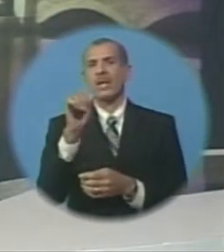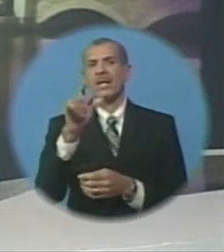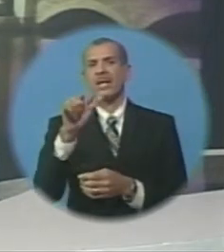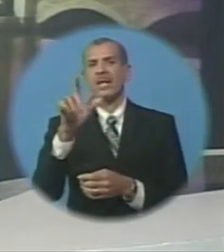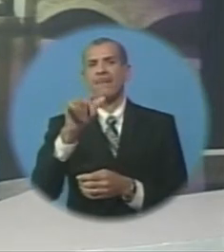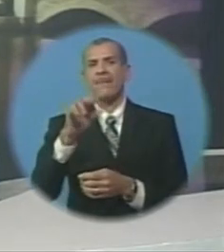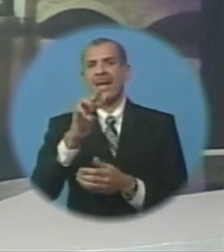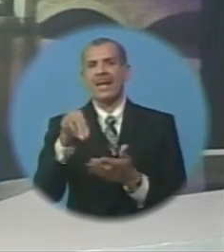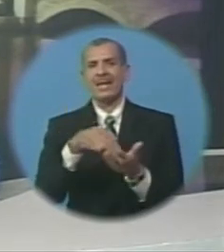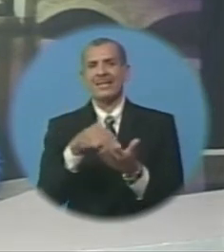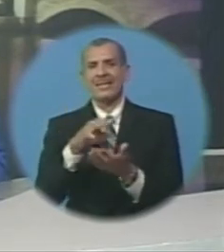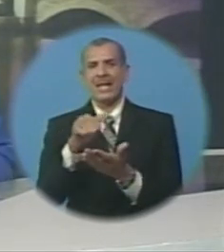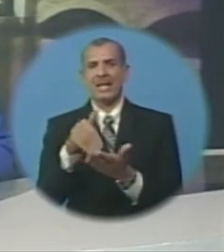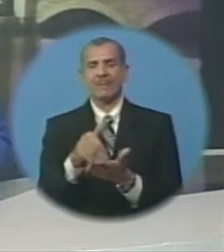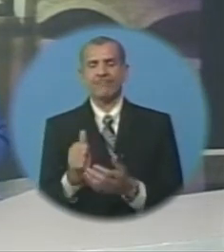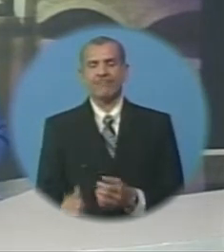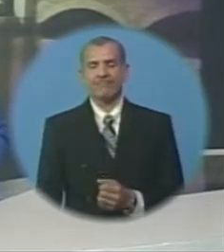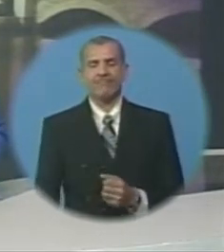Medical Center.